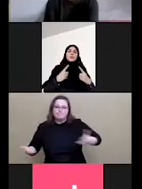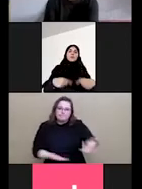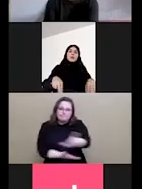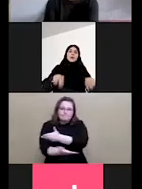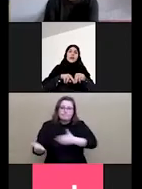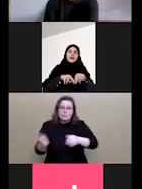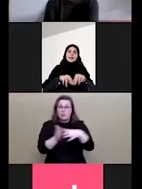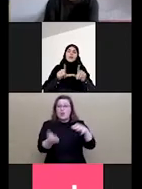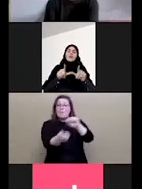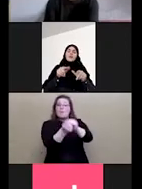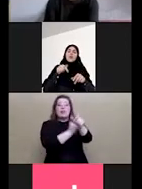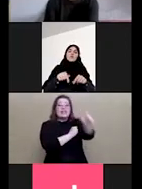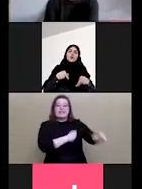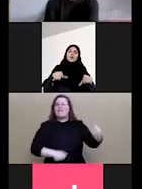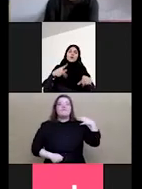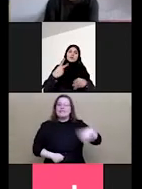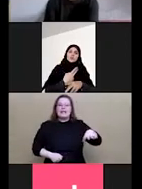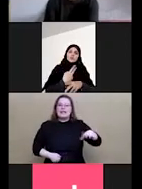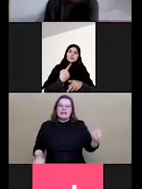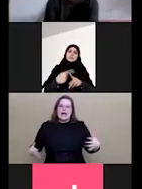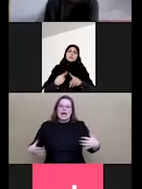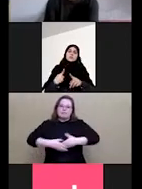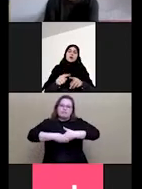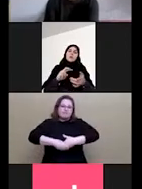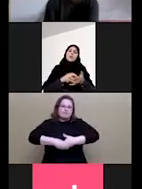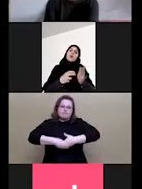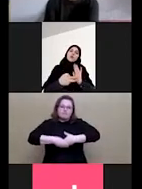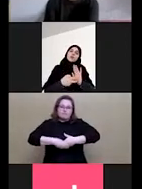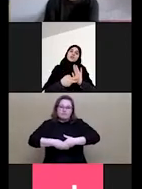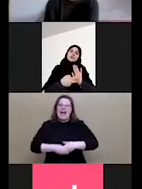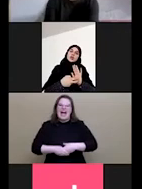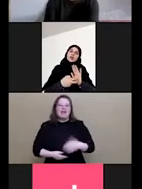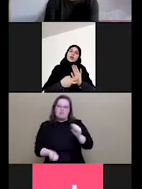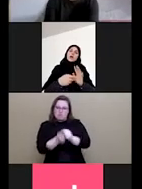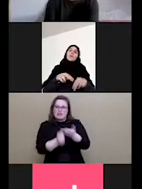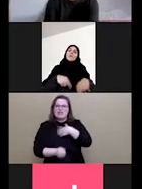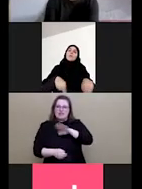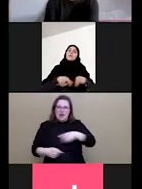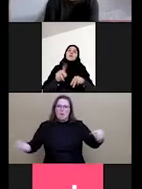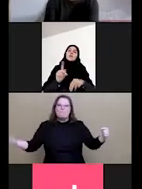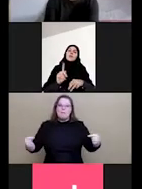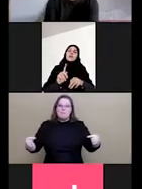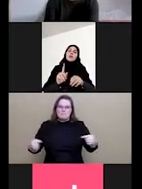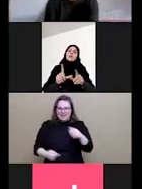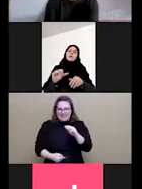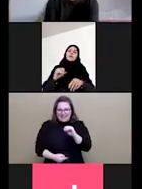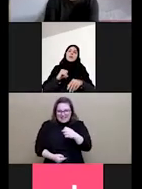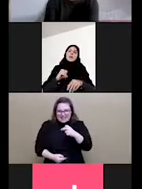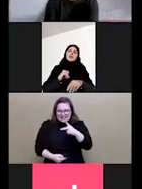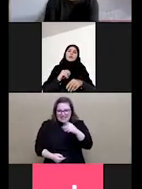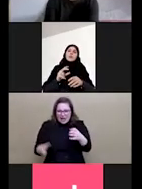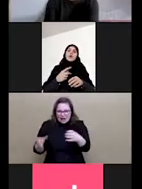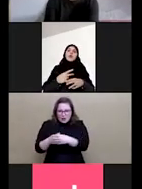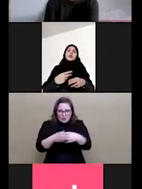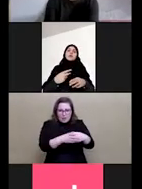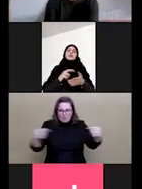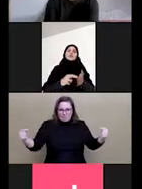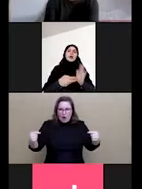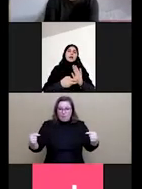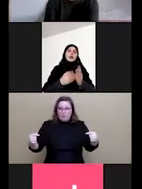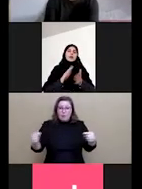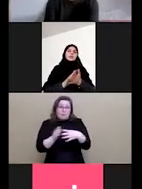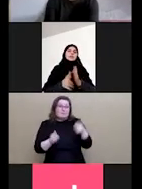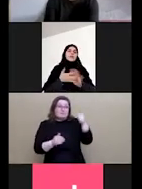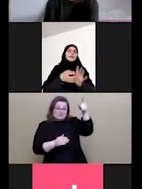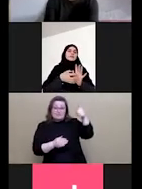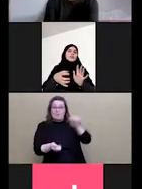of the politicians to reconcile, because they like these inter-ethnic tensions, which is what keeps them in power. And